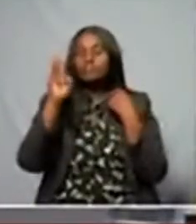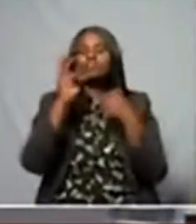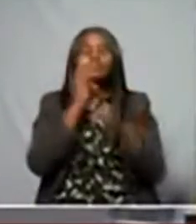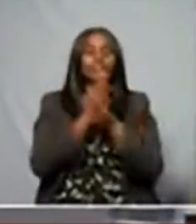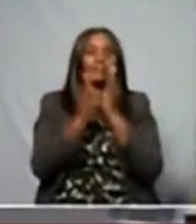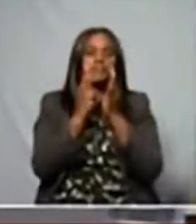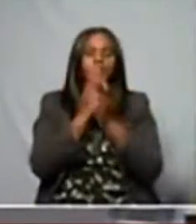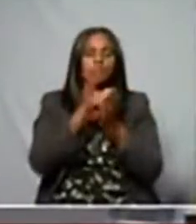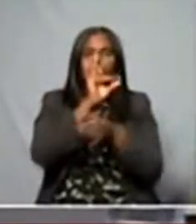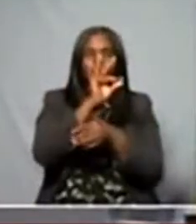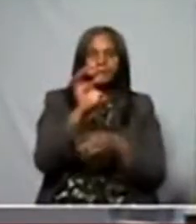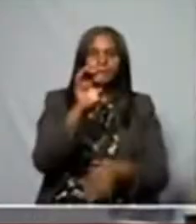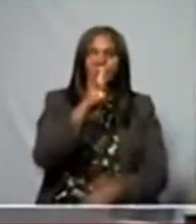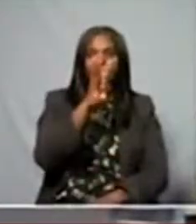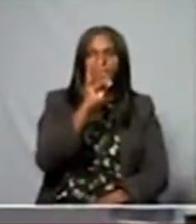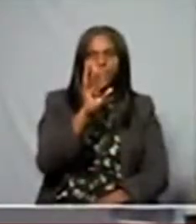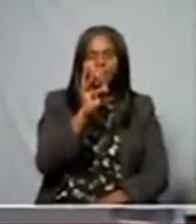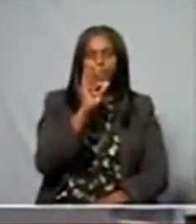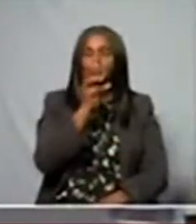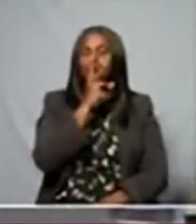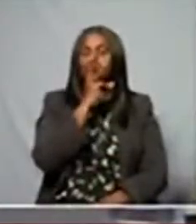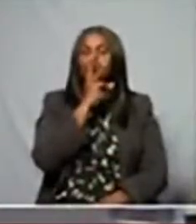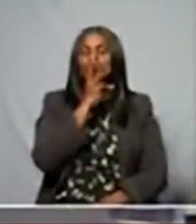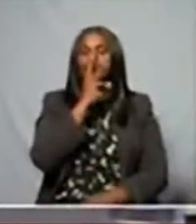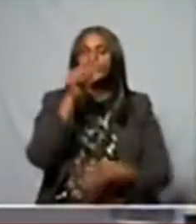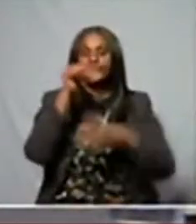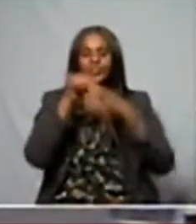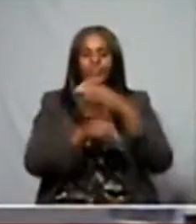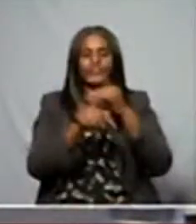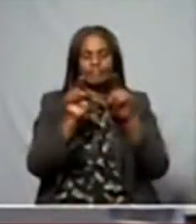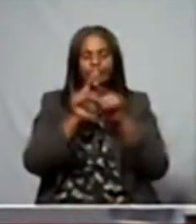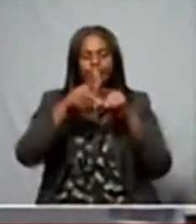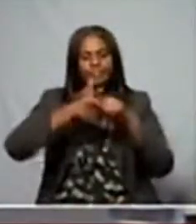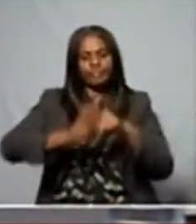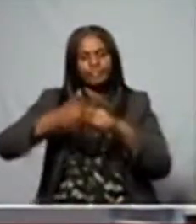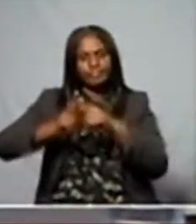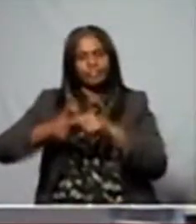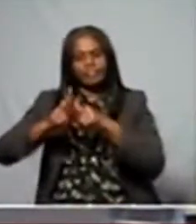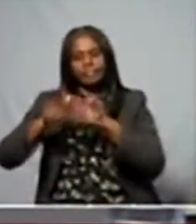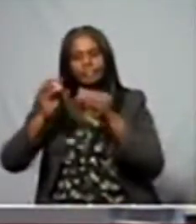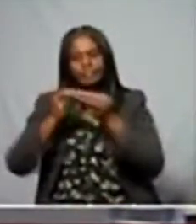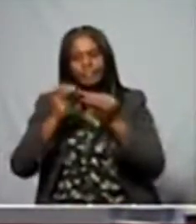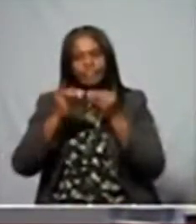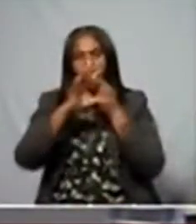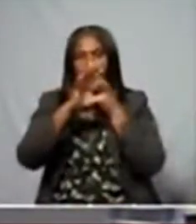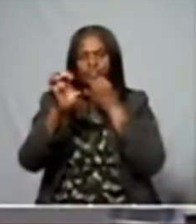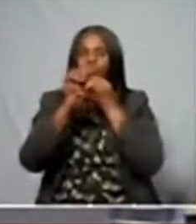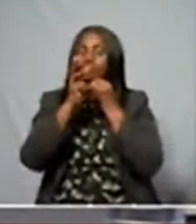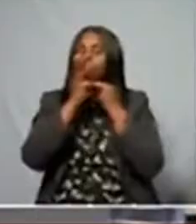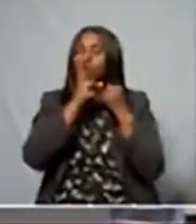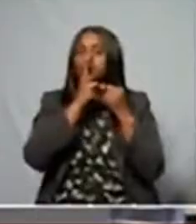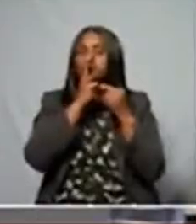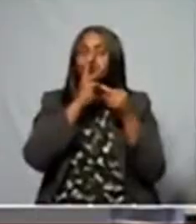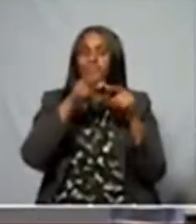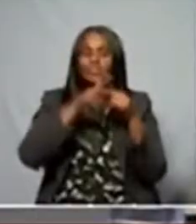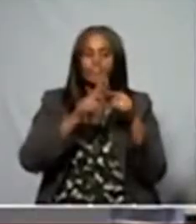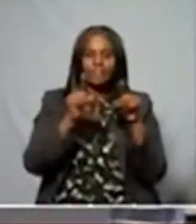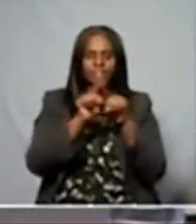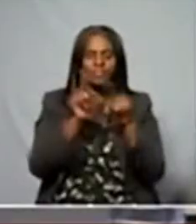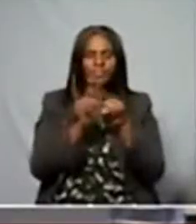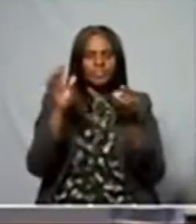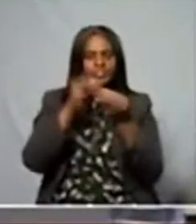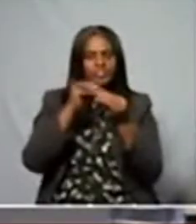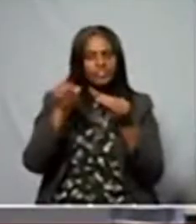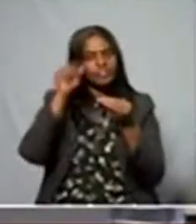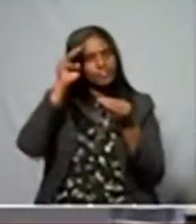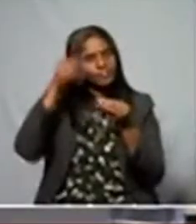construct 947 boreholes and rehabilitate 500 boreholes. Additionally, the